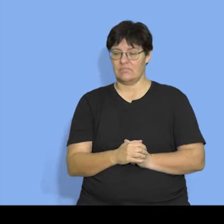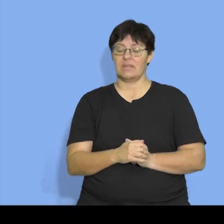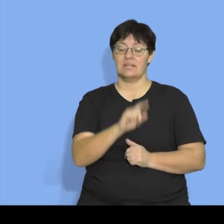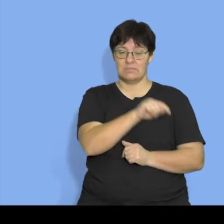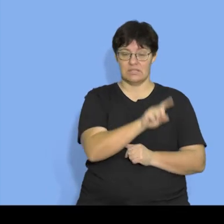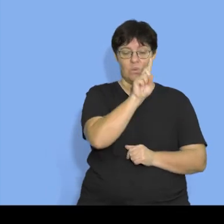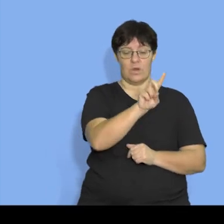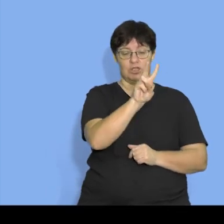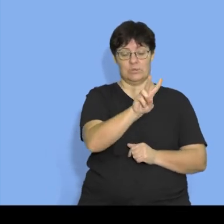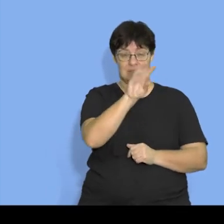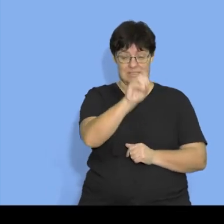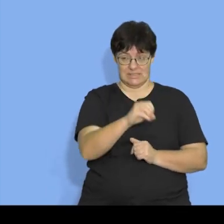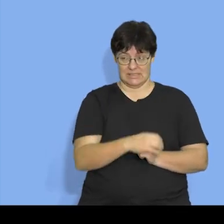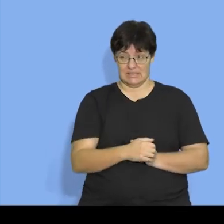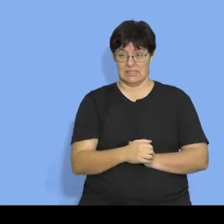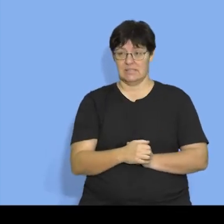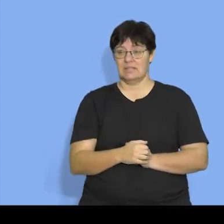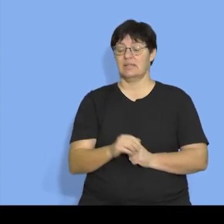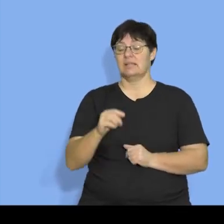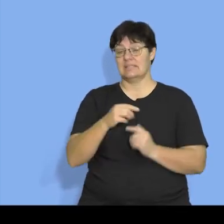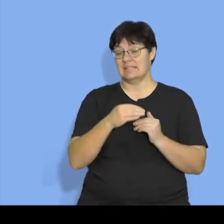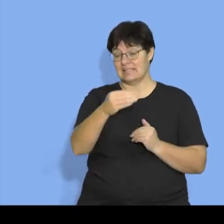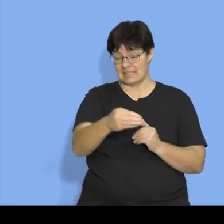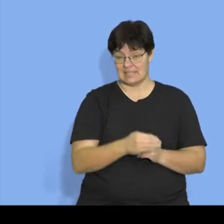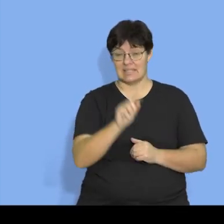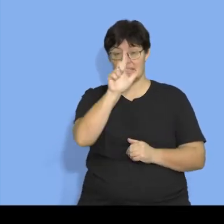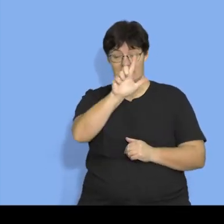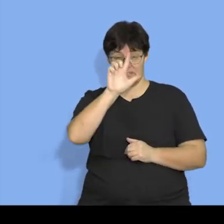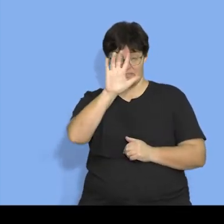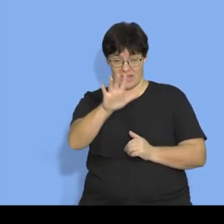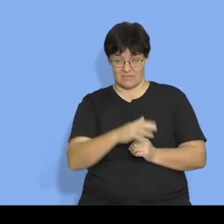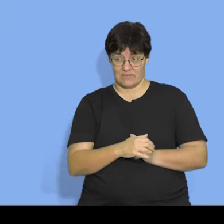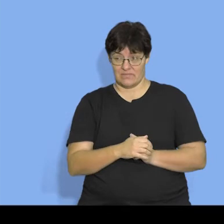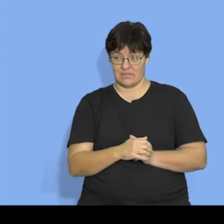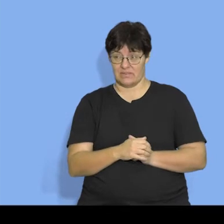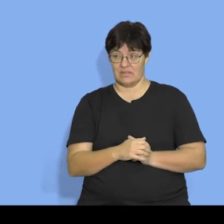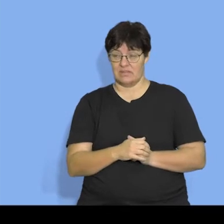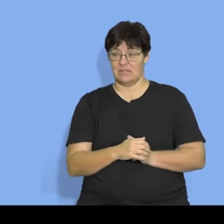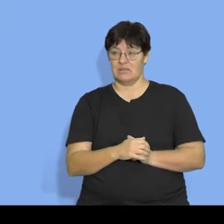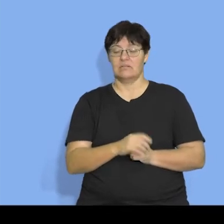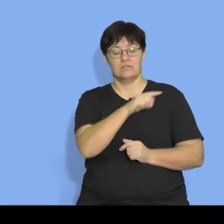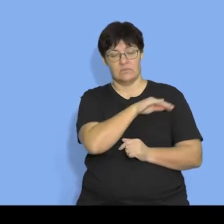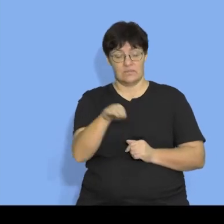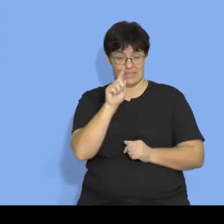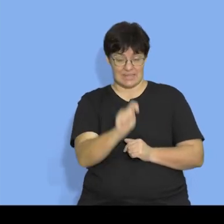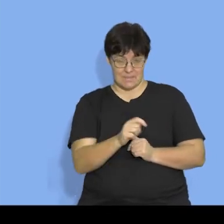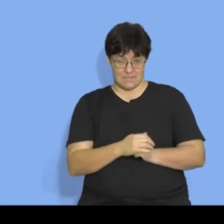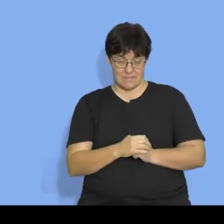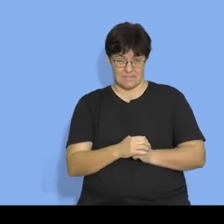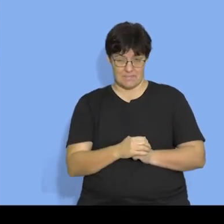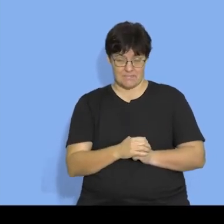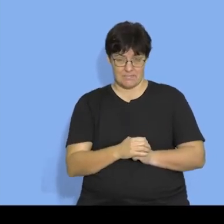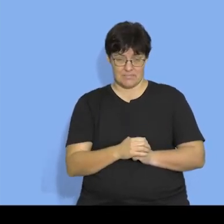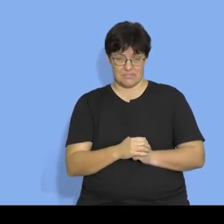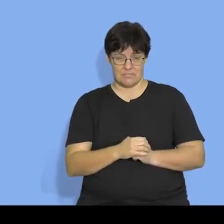was 120. My distance is 75. Now I want